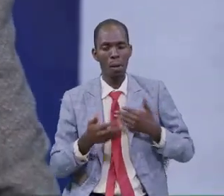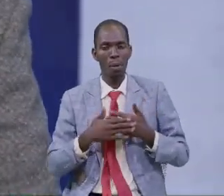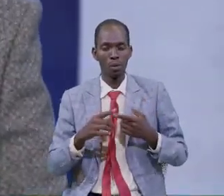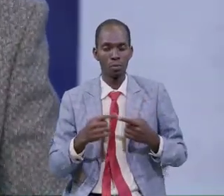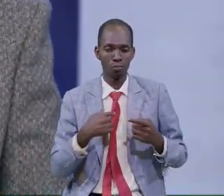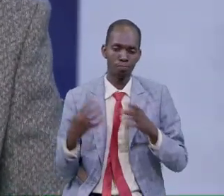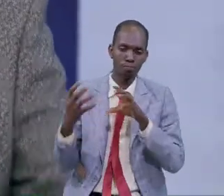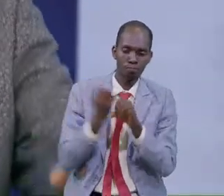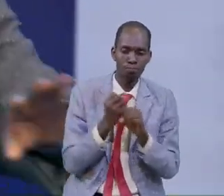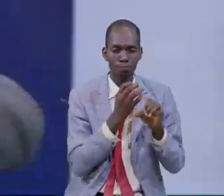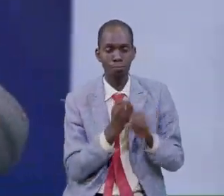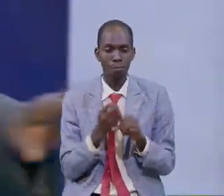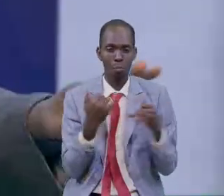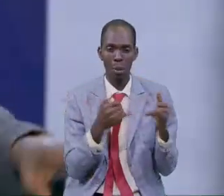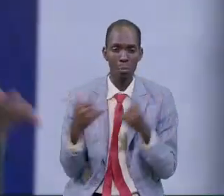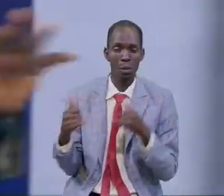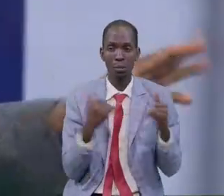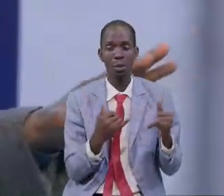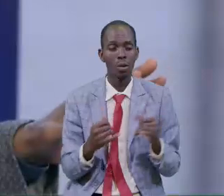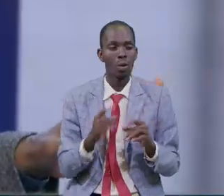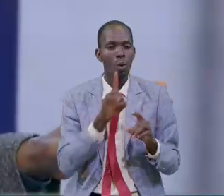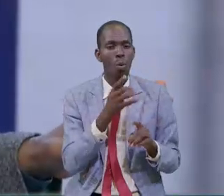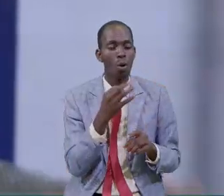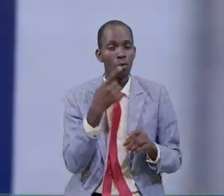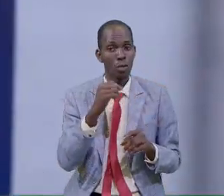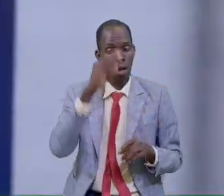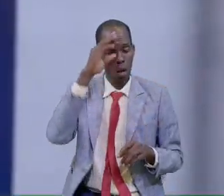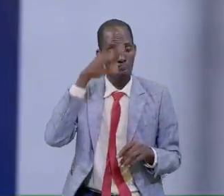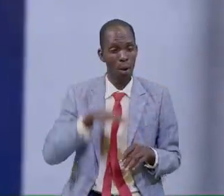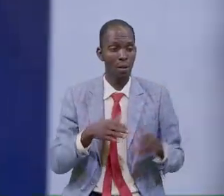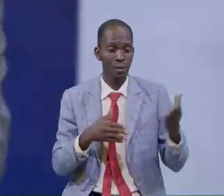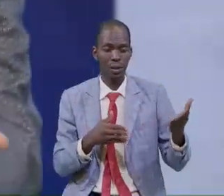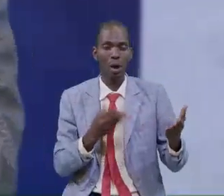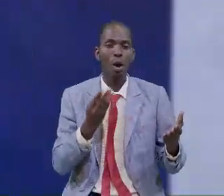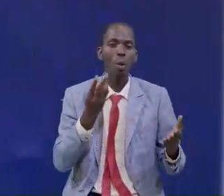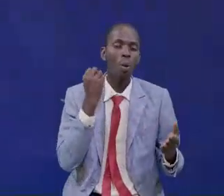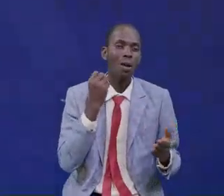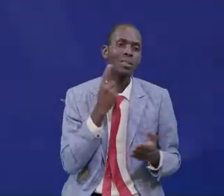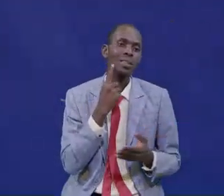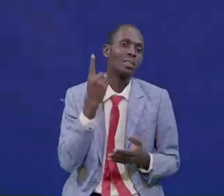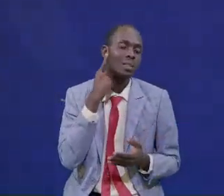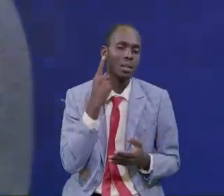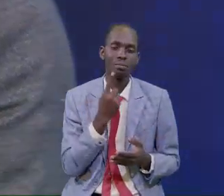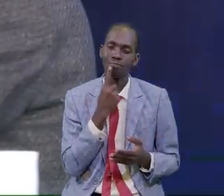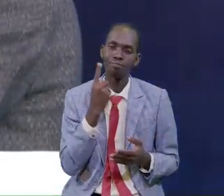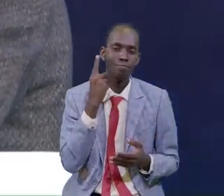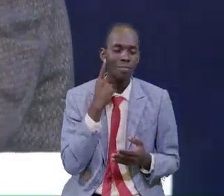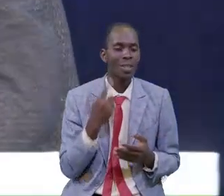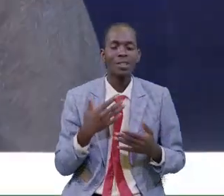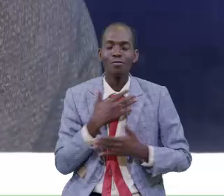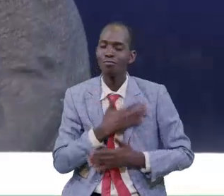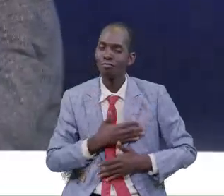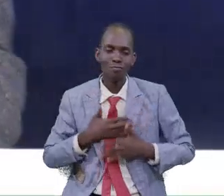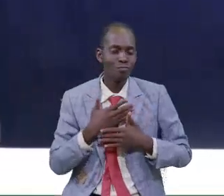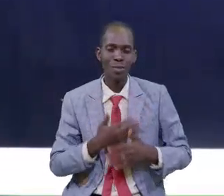And one of those boys, deaf and dumb, having a nice time, great time, kicking the